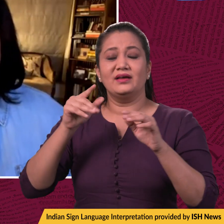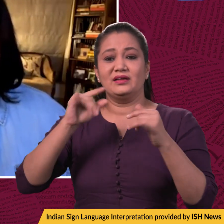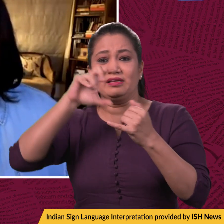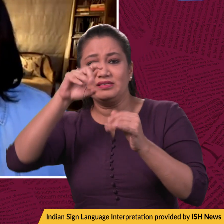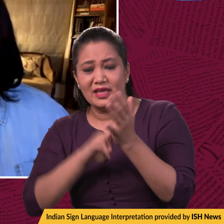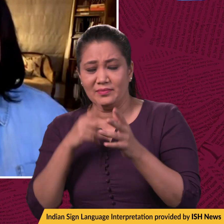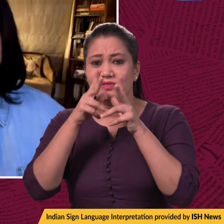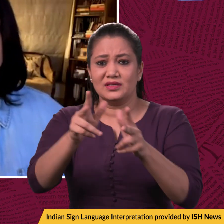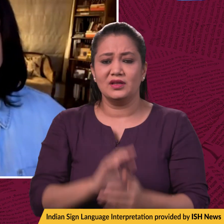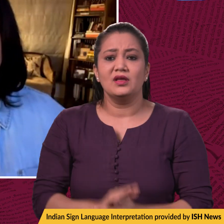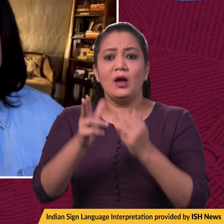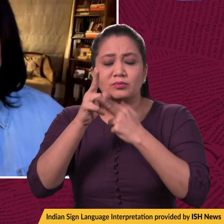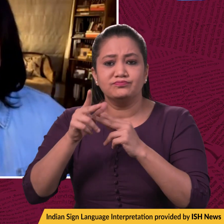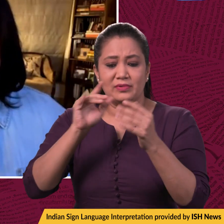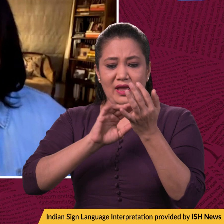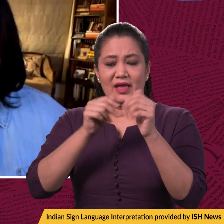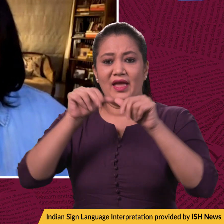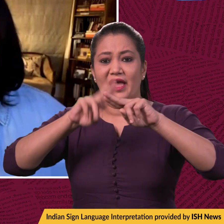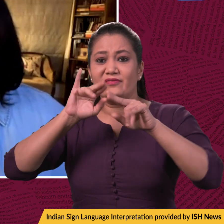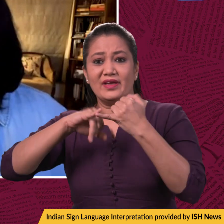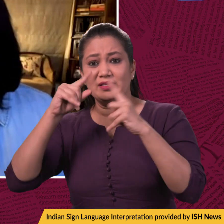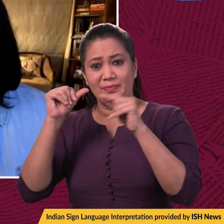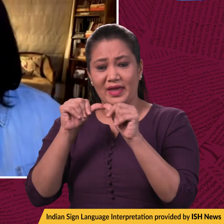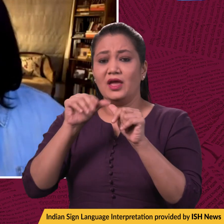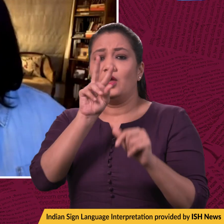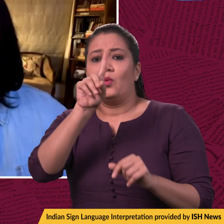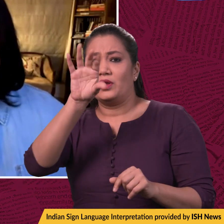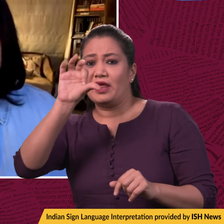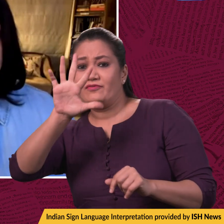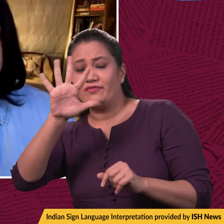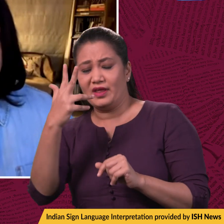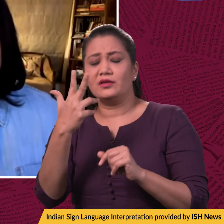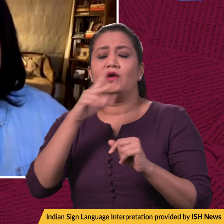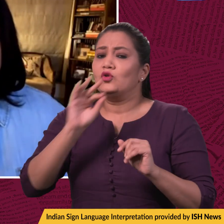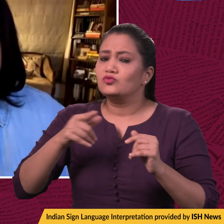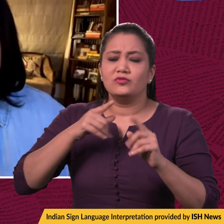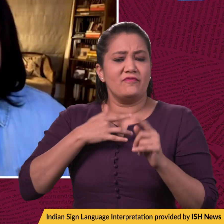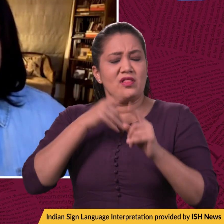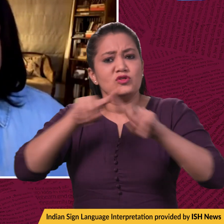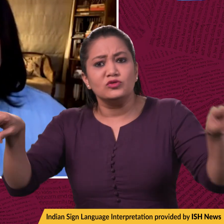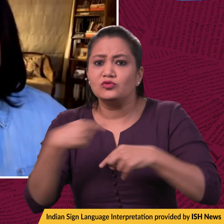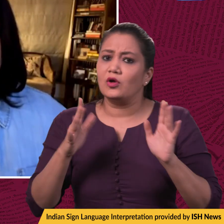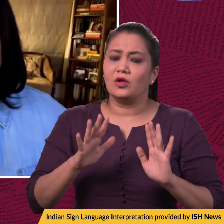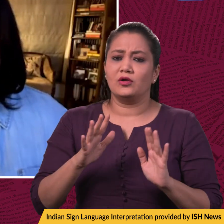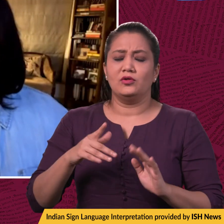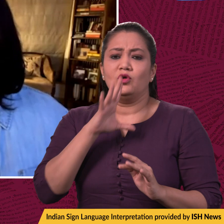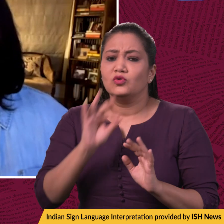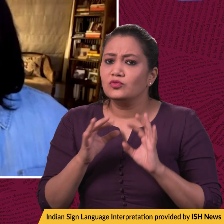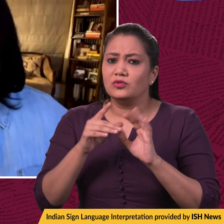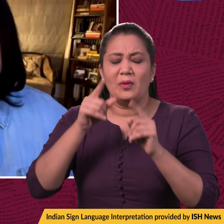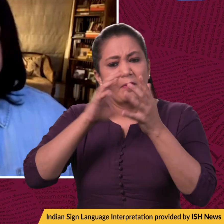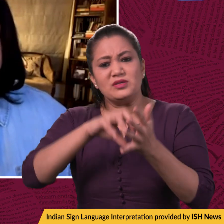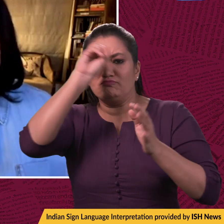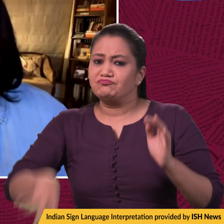said the Armed Forces Special Power Act of 1958 has been counterproductive to address the law and order issues in the Northeast region and should be